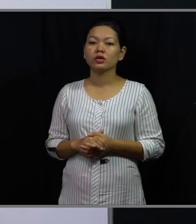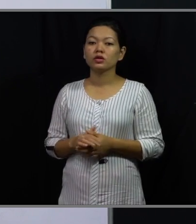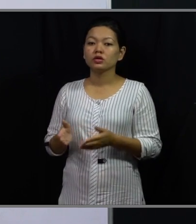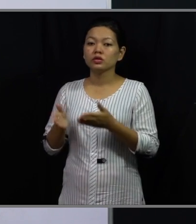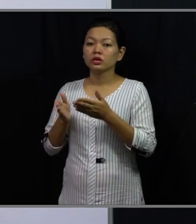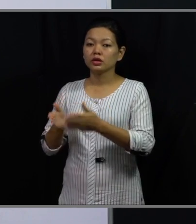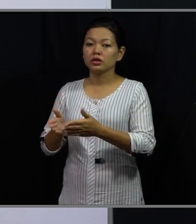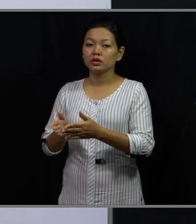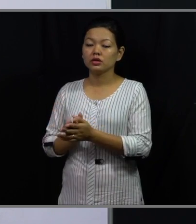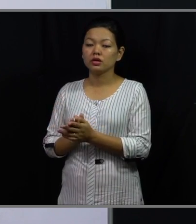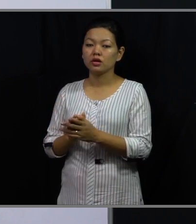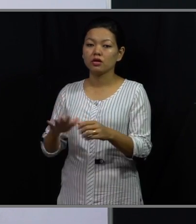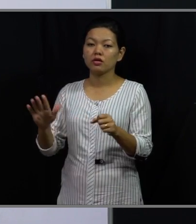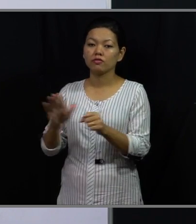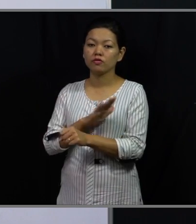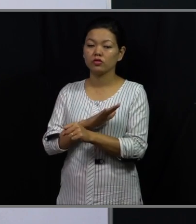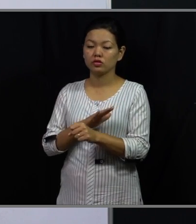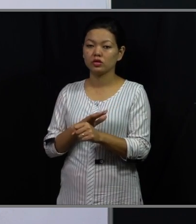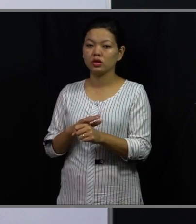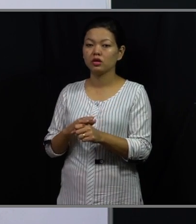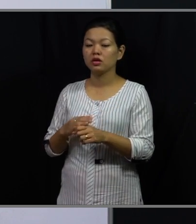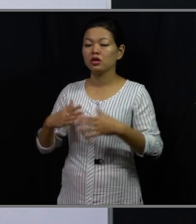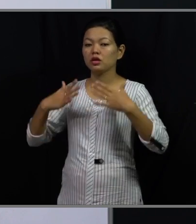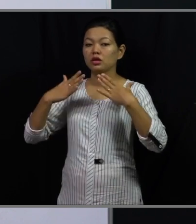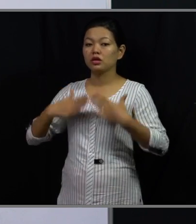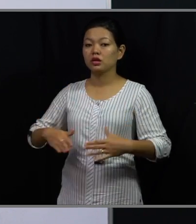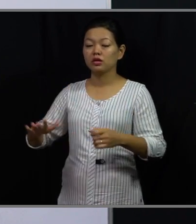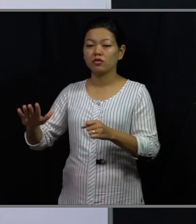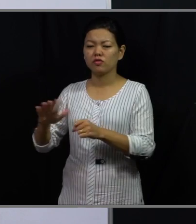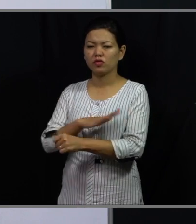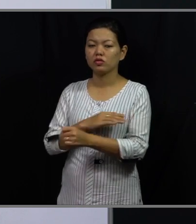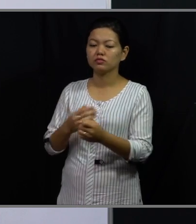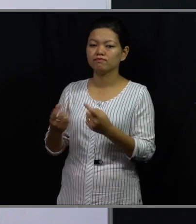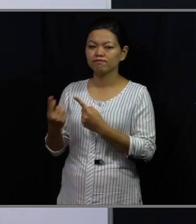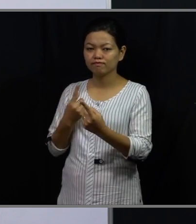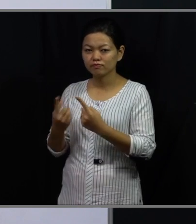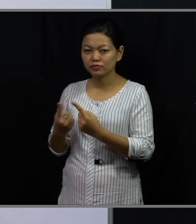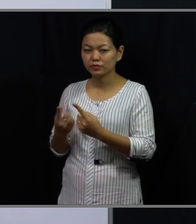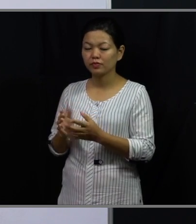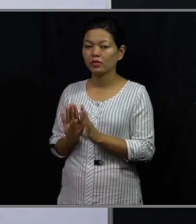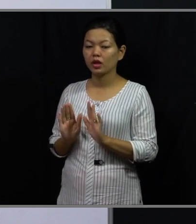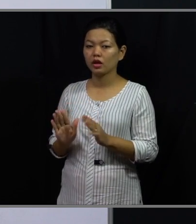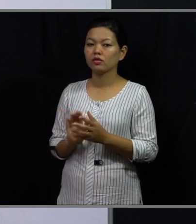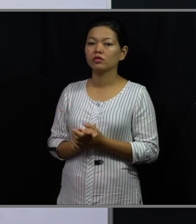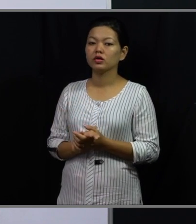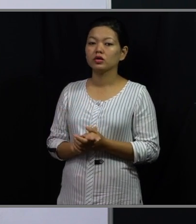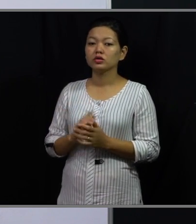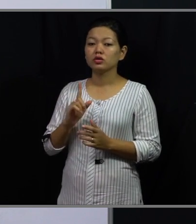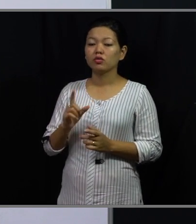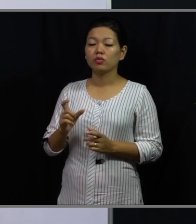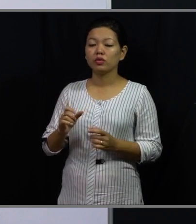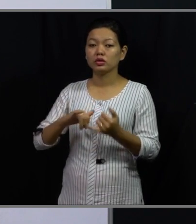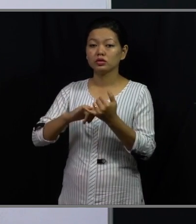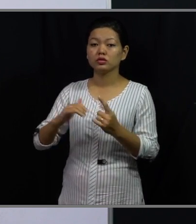life. It does not just deals with one type of human interaction, but with other social institutions and